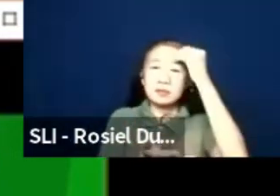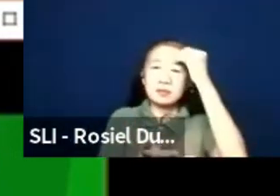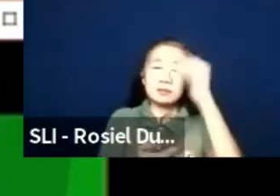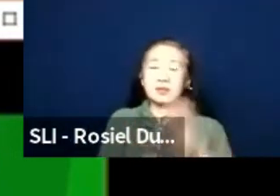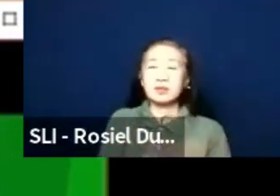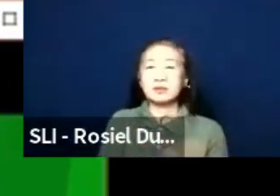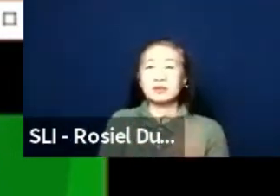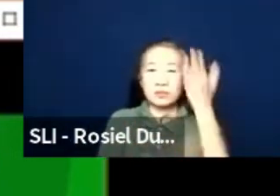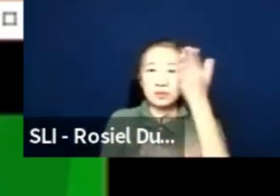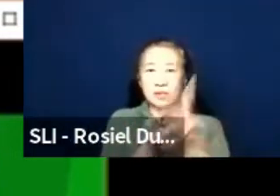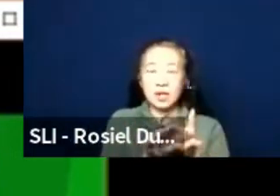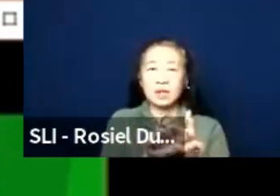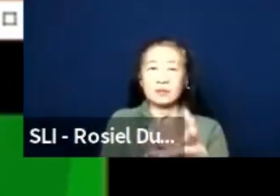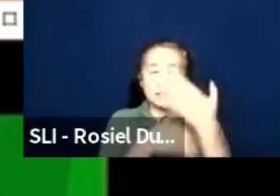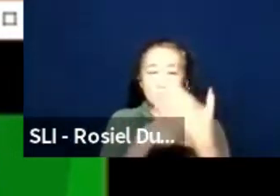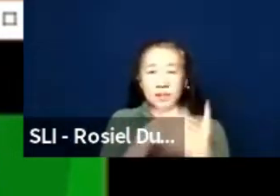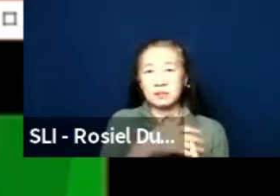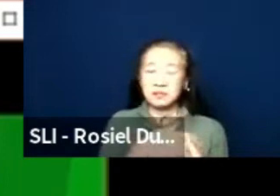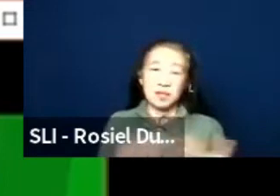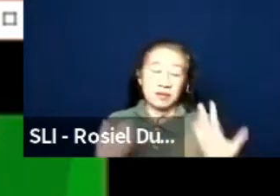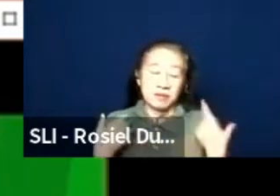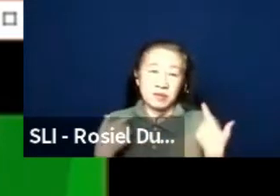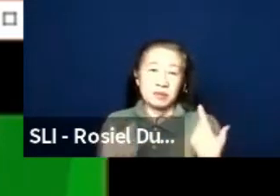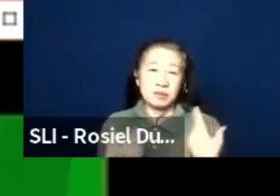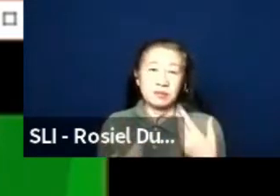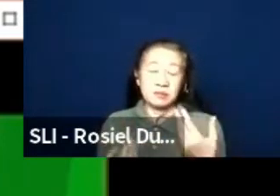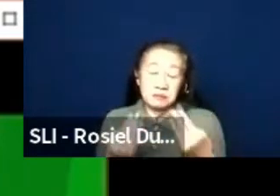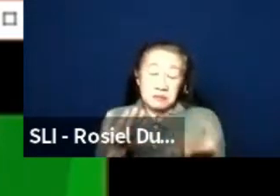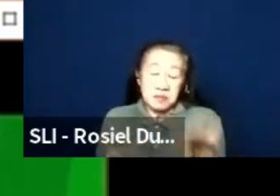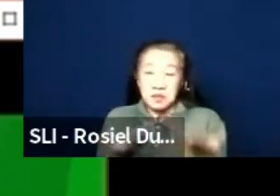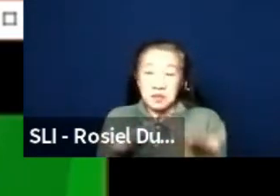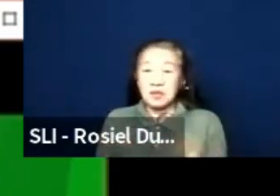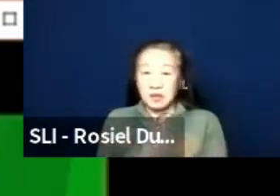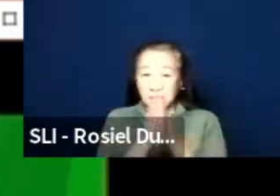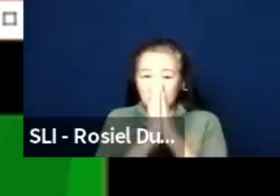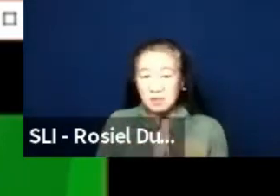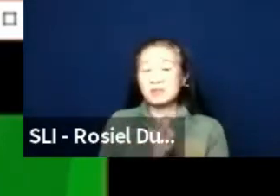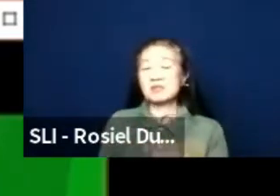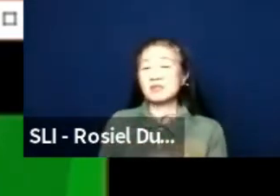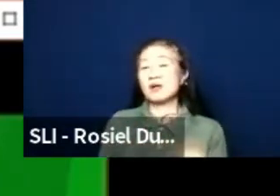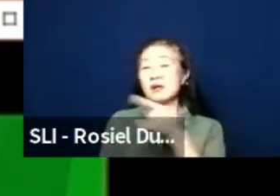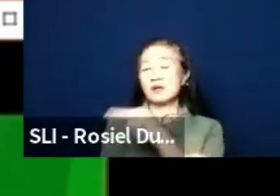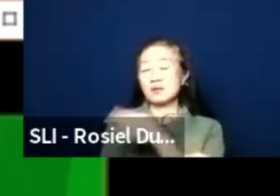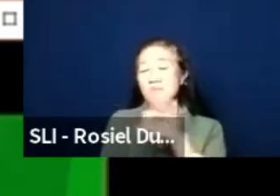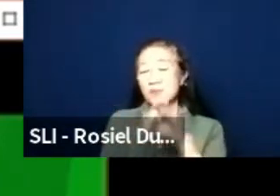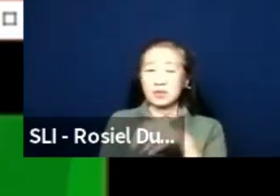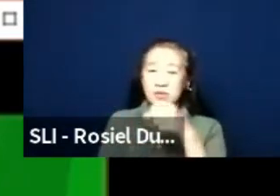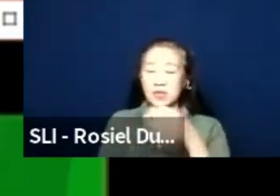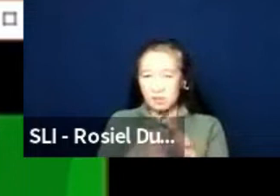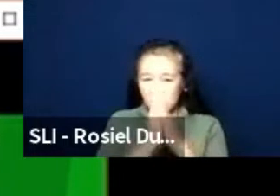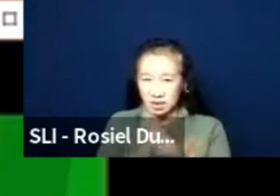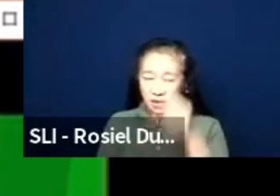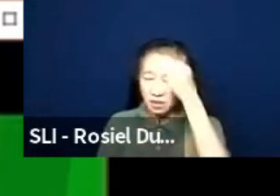will have another schedule with that. Maybe you can ask Sir Ranil Sorongon or the Norfield Foundation. We will have another set